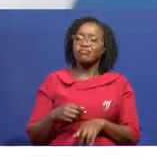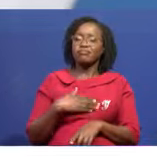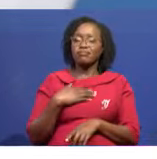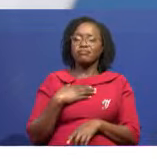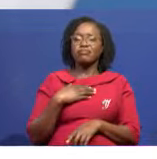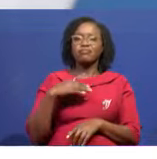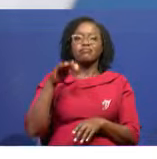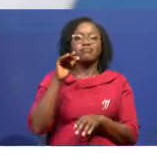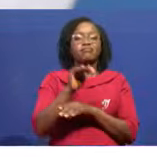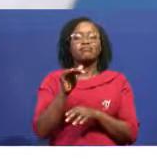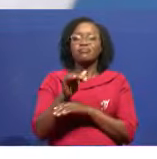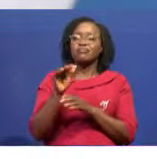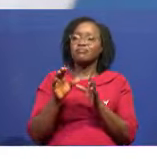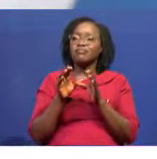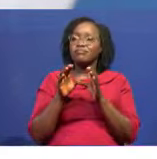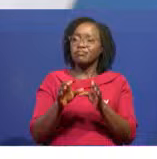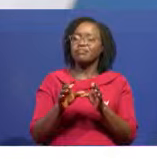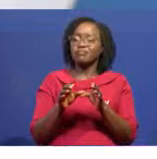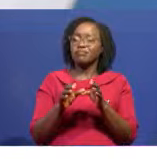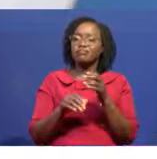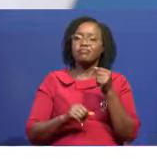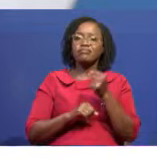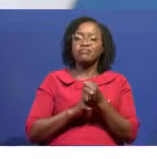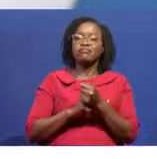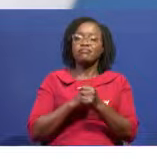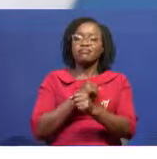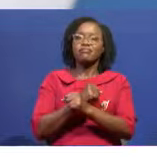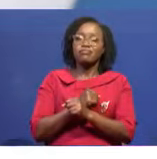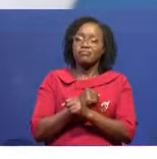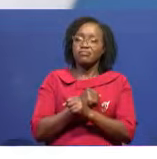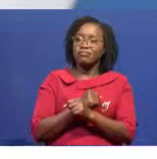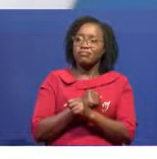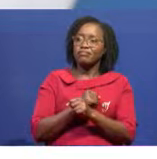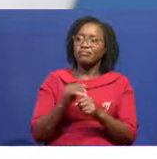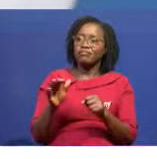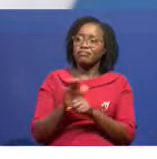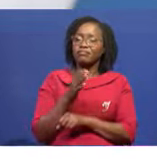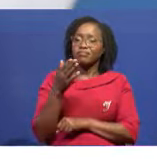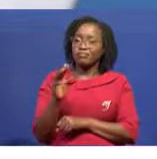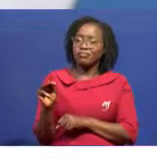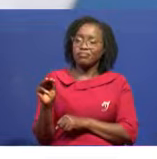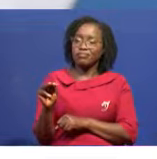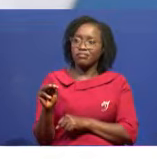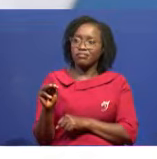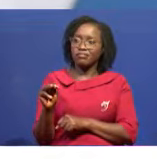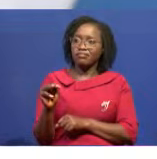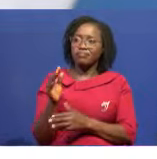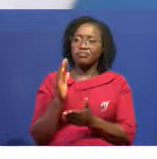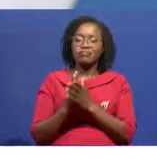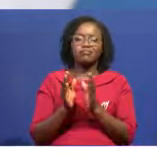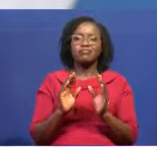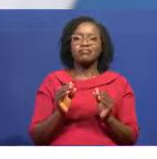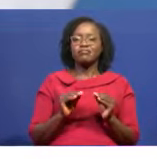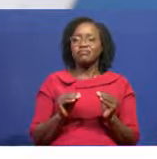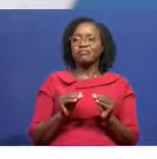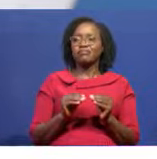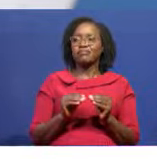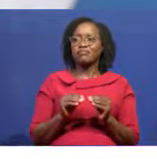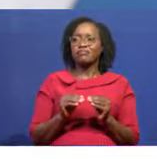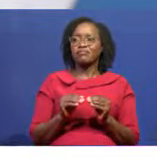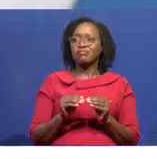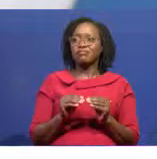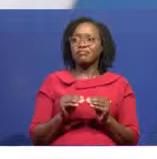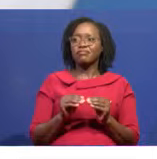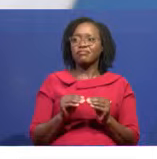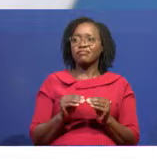asking questions, and we are pushing to support and to protect what is entitled to them, and we will not stop at that. I think